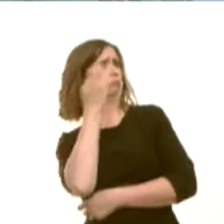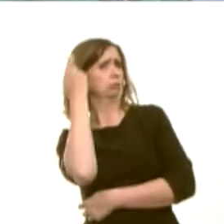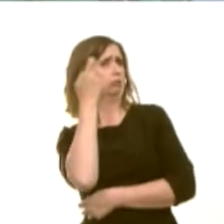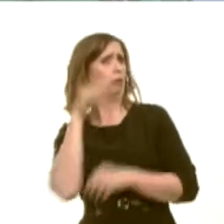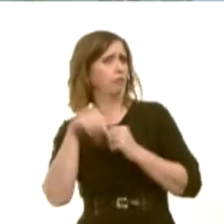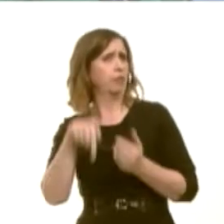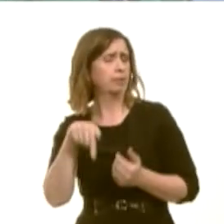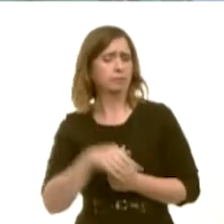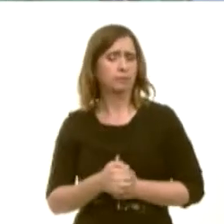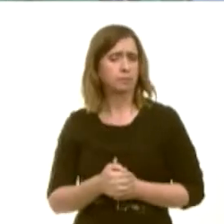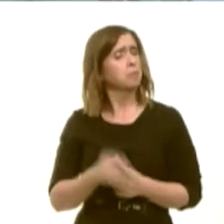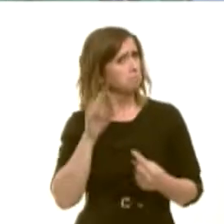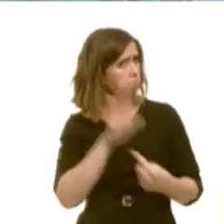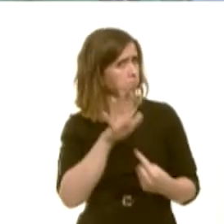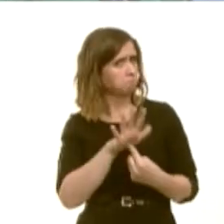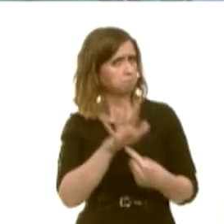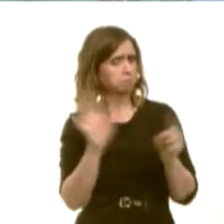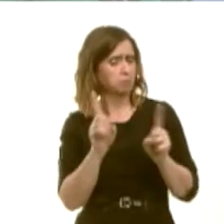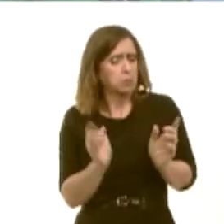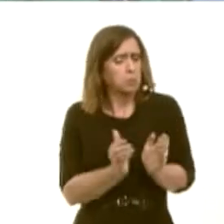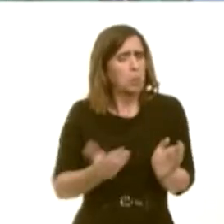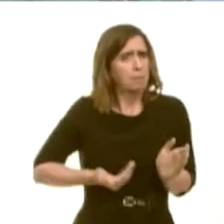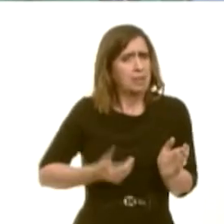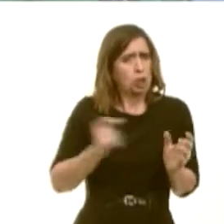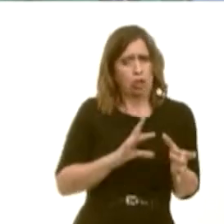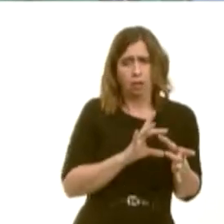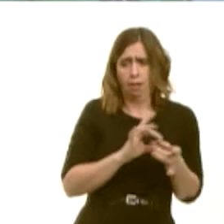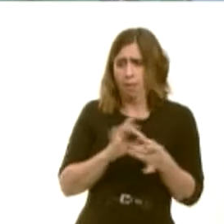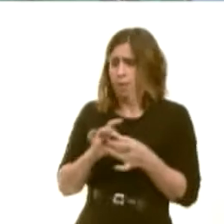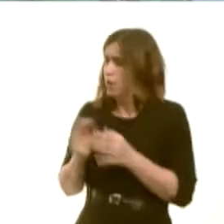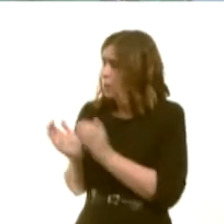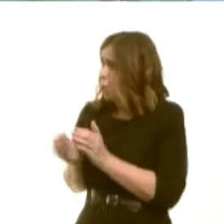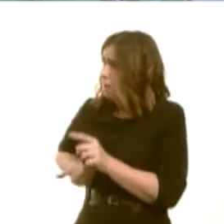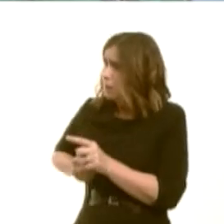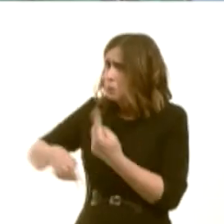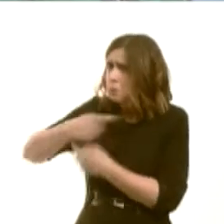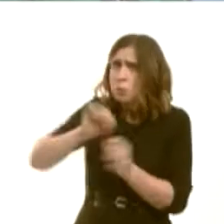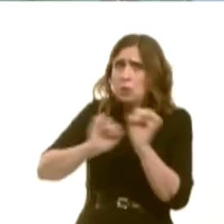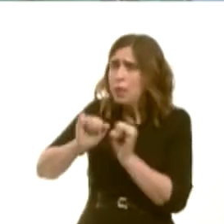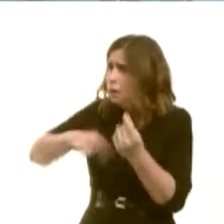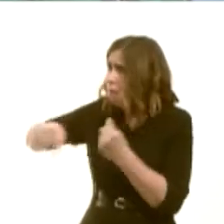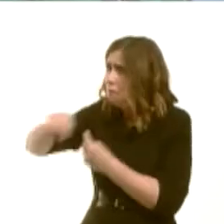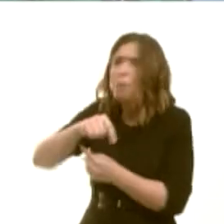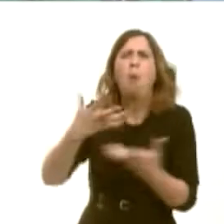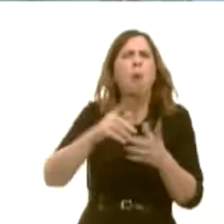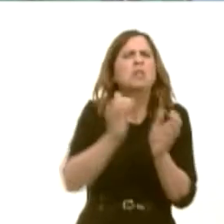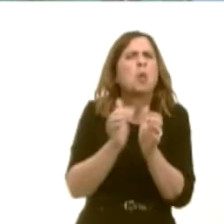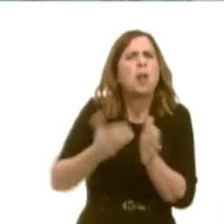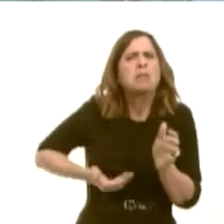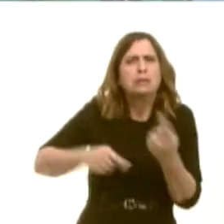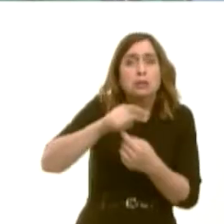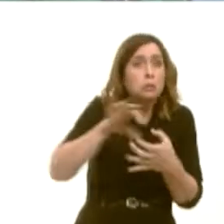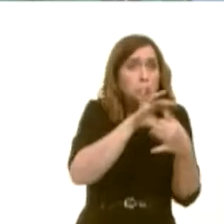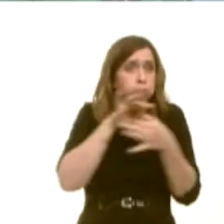Secondly, what's also important is that small businesses work together, collaborate in order to tender. As